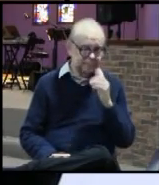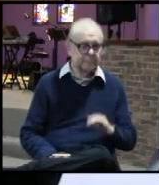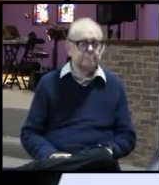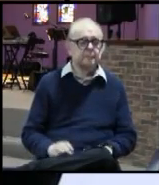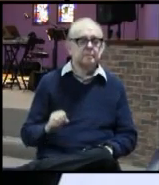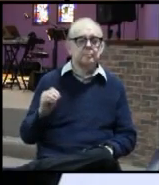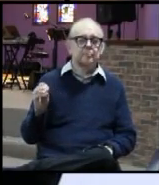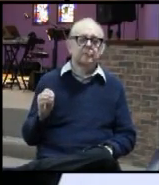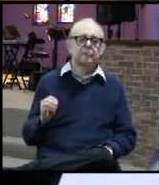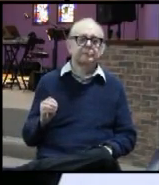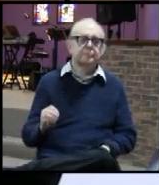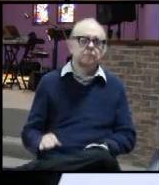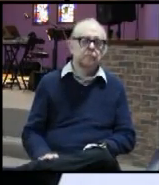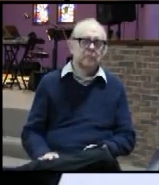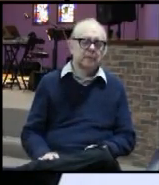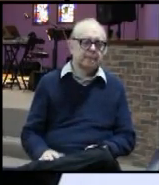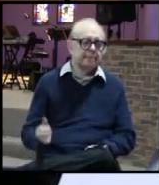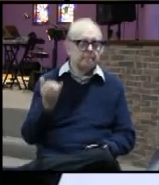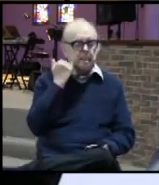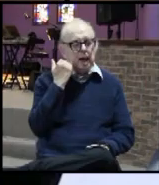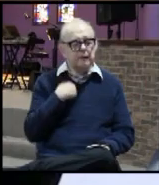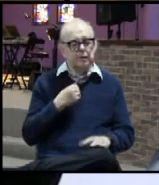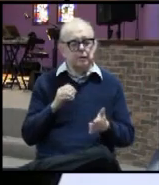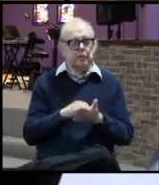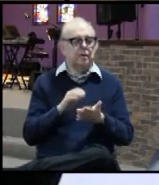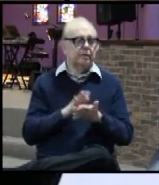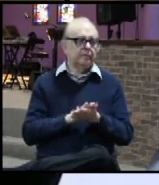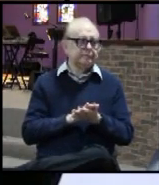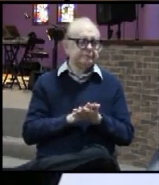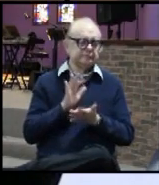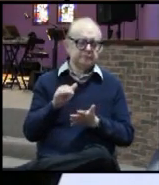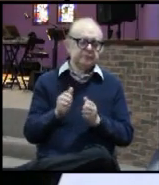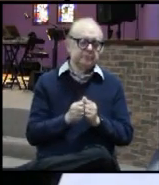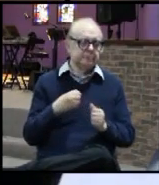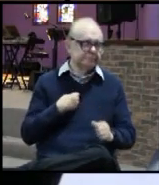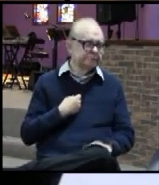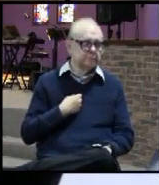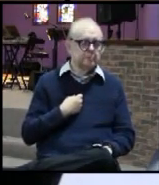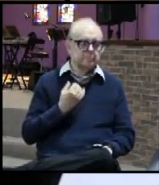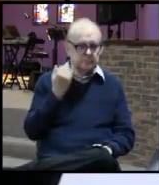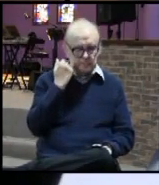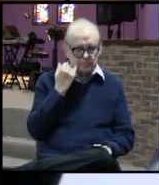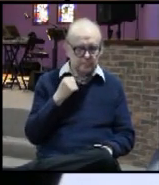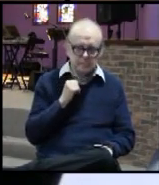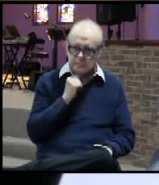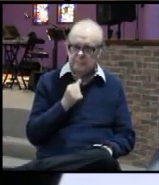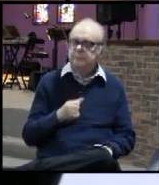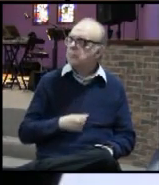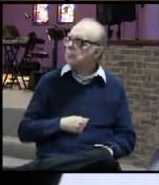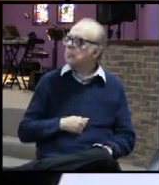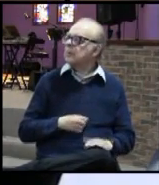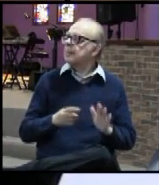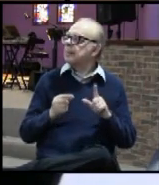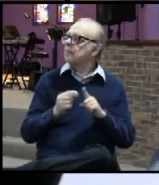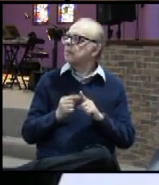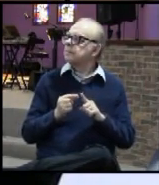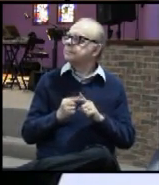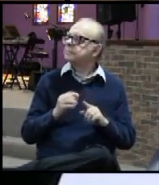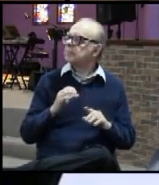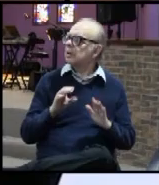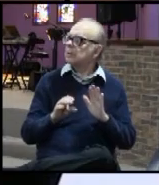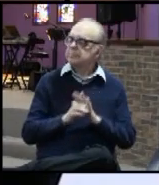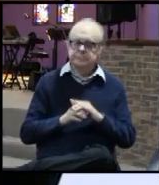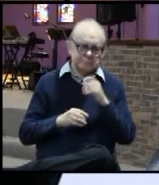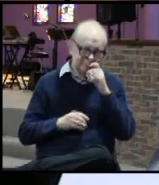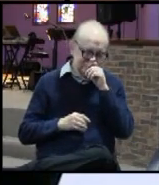So, if you got your notes, hang with me. If you don't, there's words are up on the screen. So